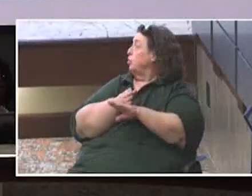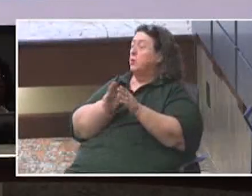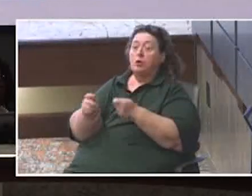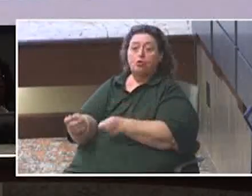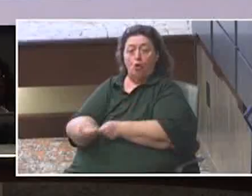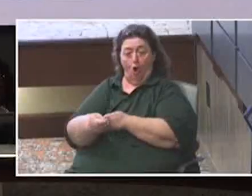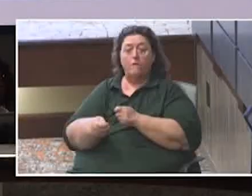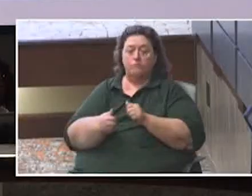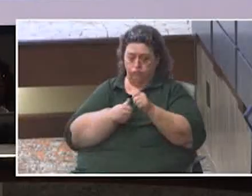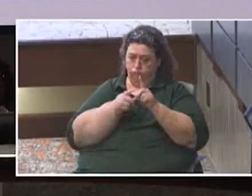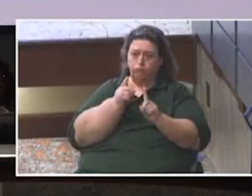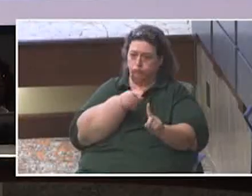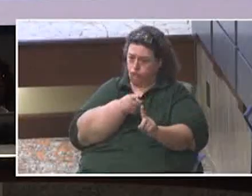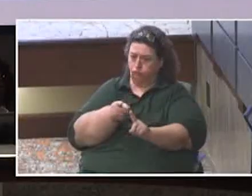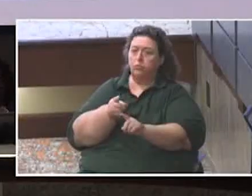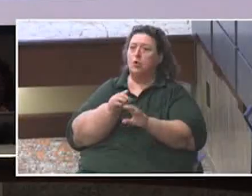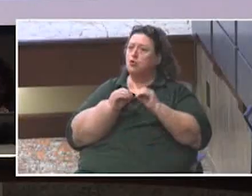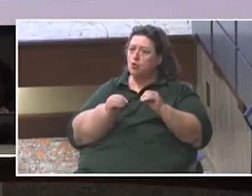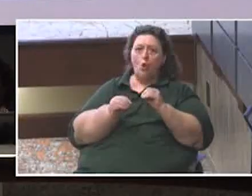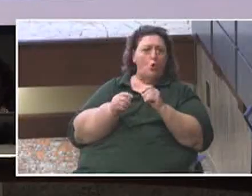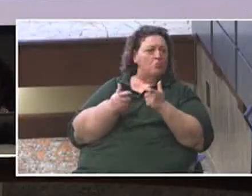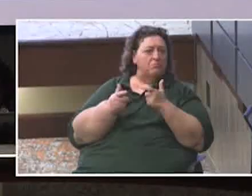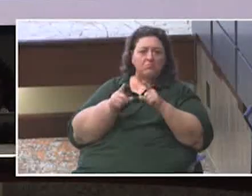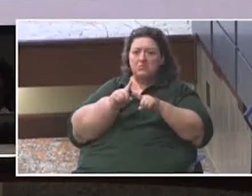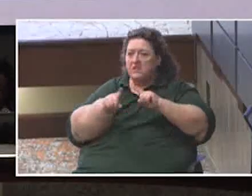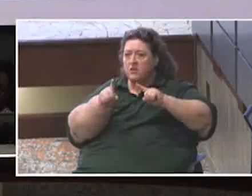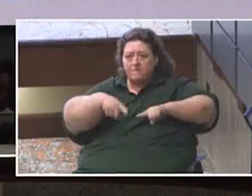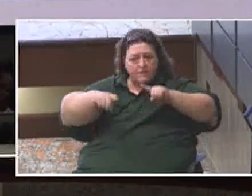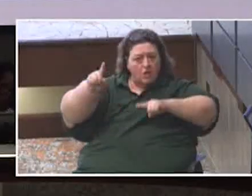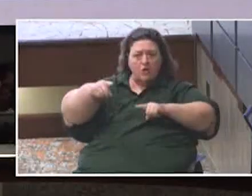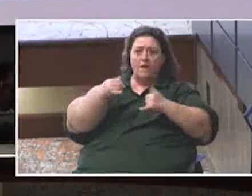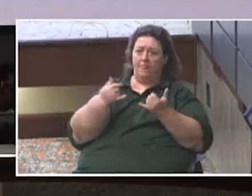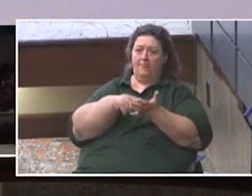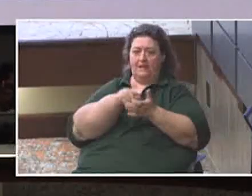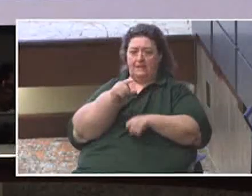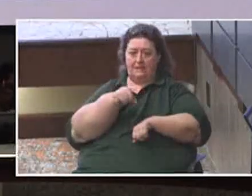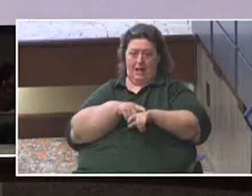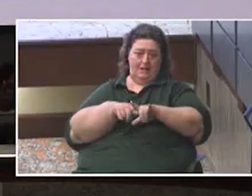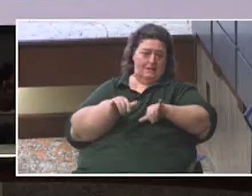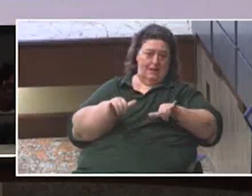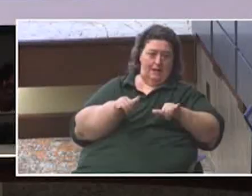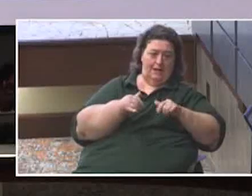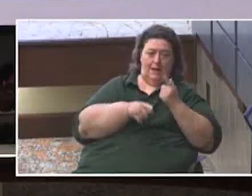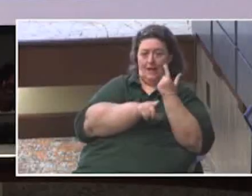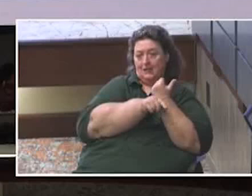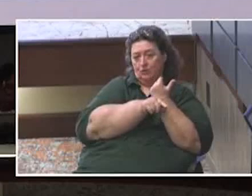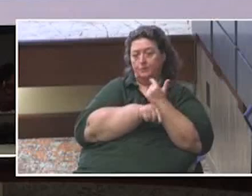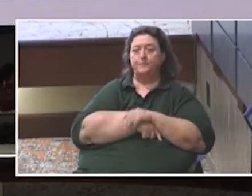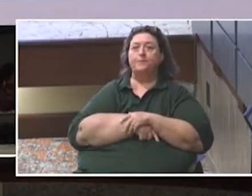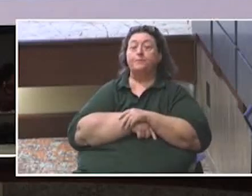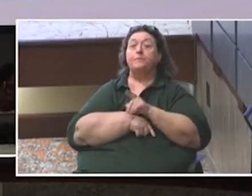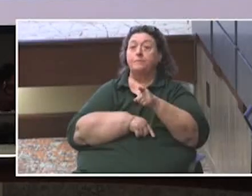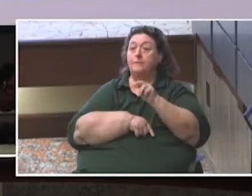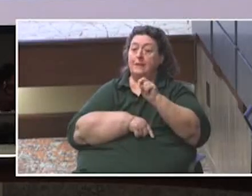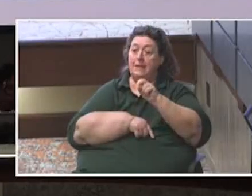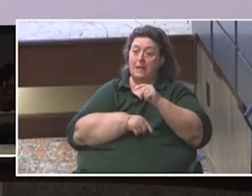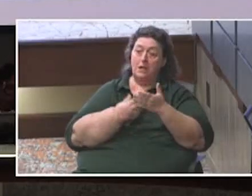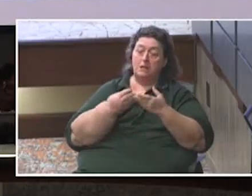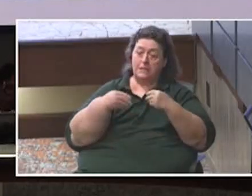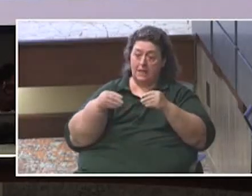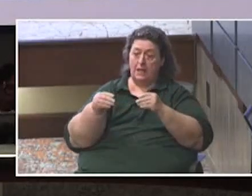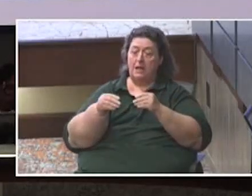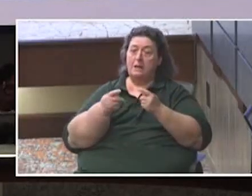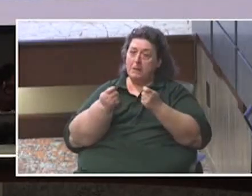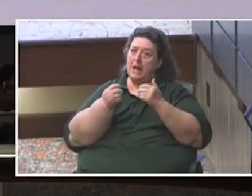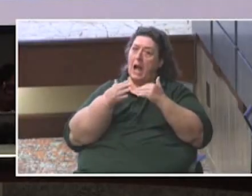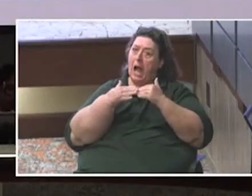on track with no major variances from this time last year. Our net merchandise sales are